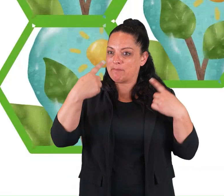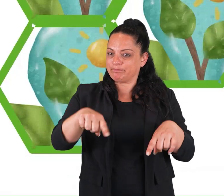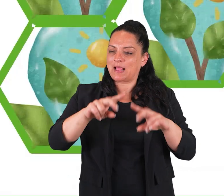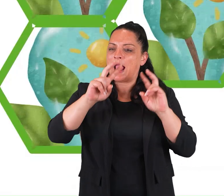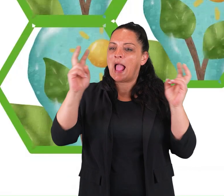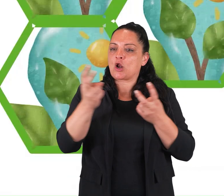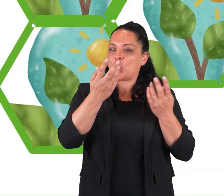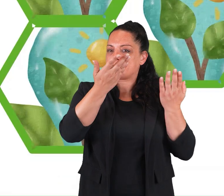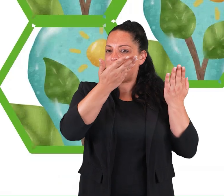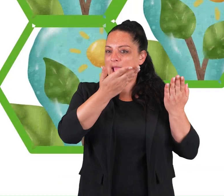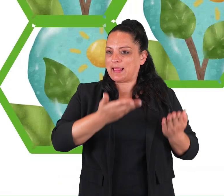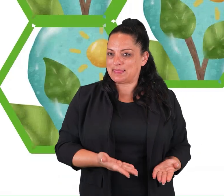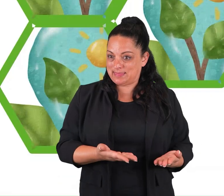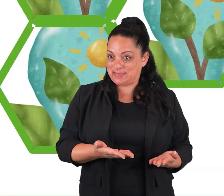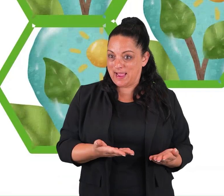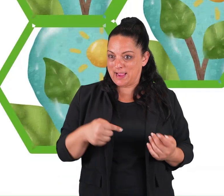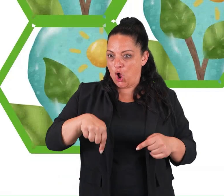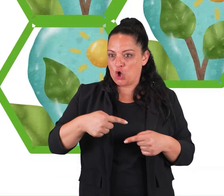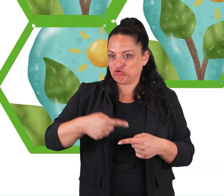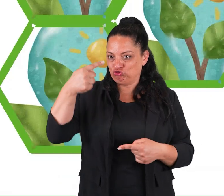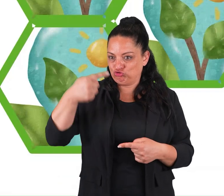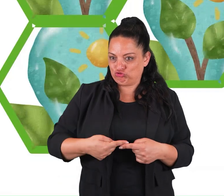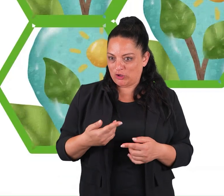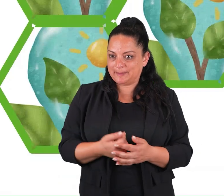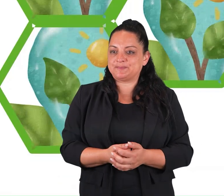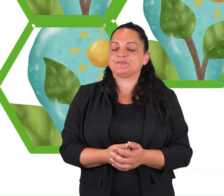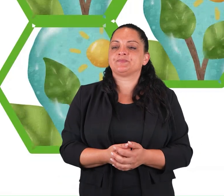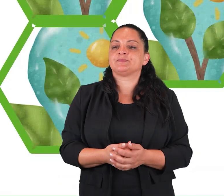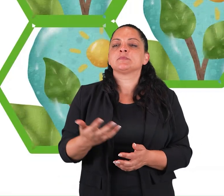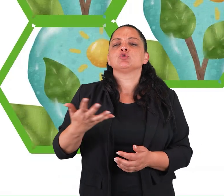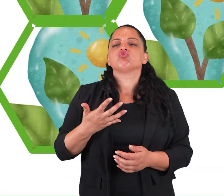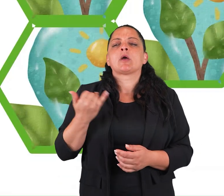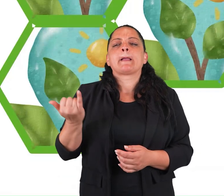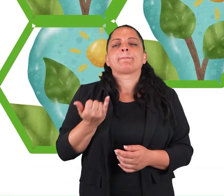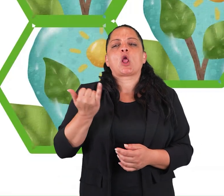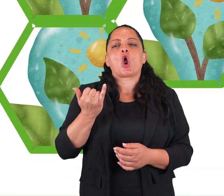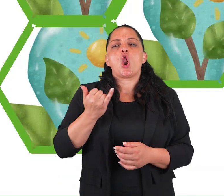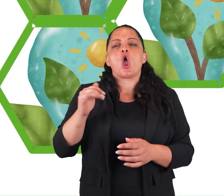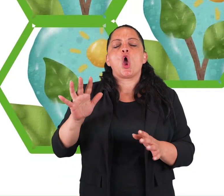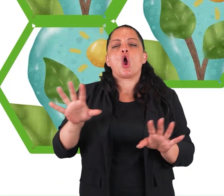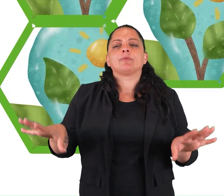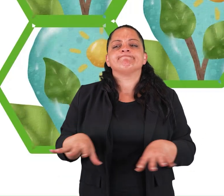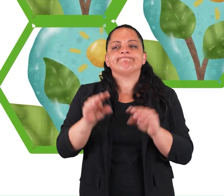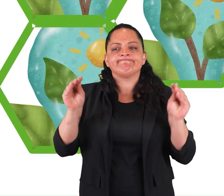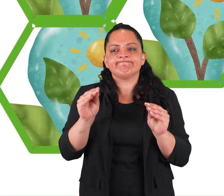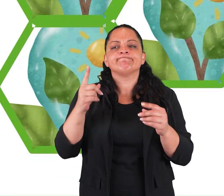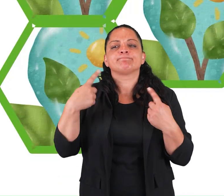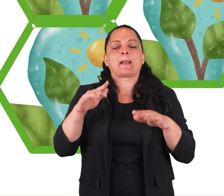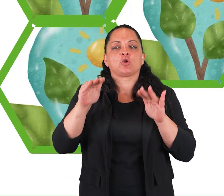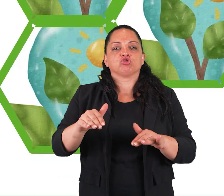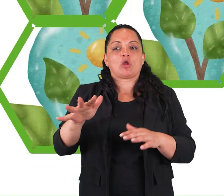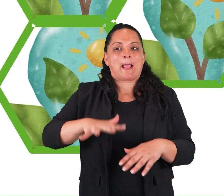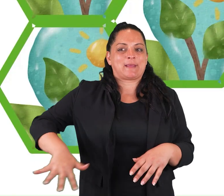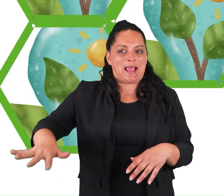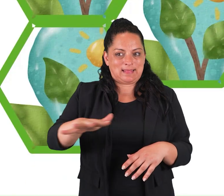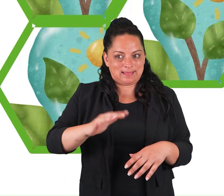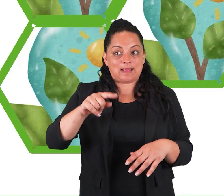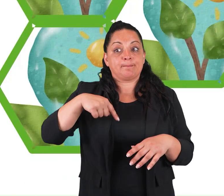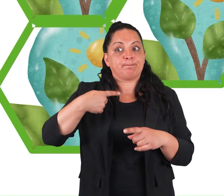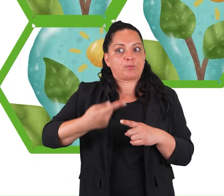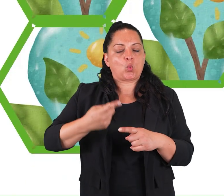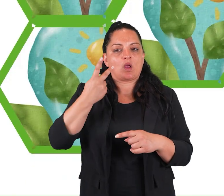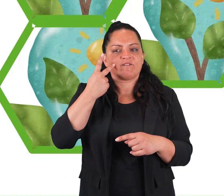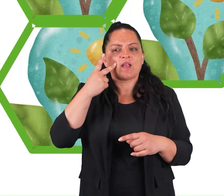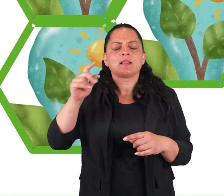Here is the content of what we will see on this webinar. We'll have a short introduction to environmental protection. We'll see some